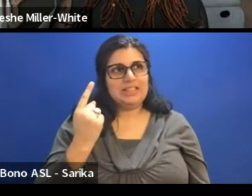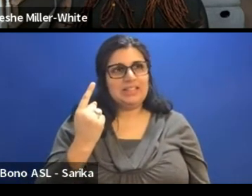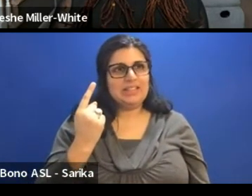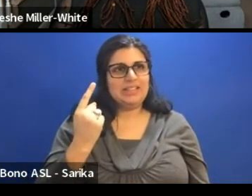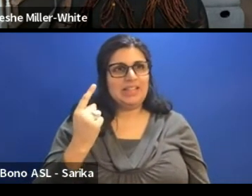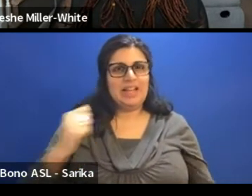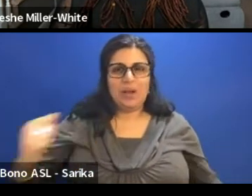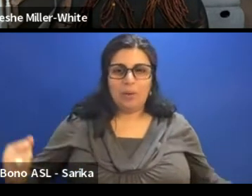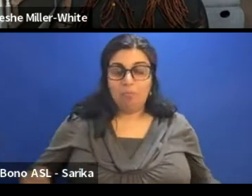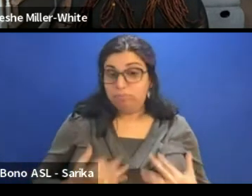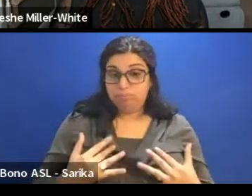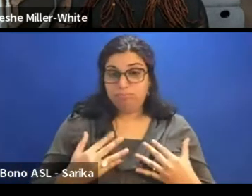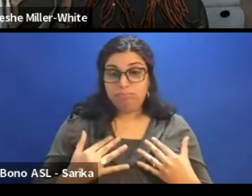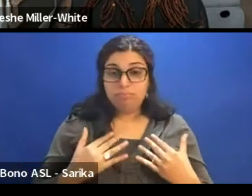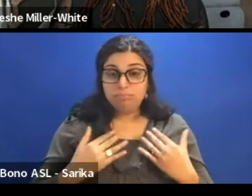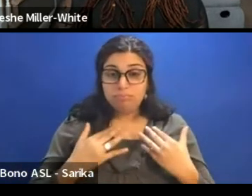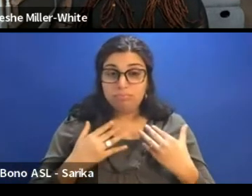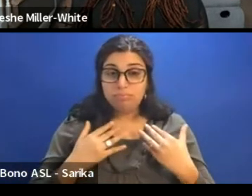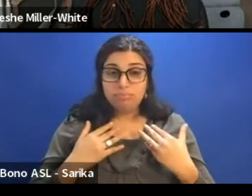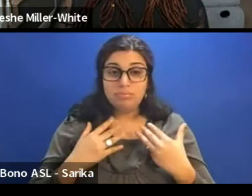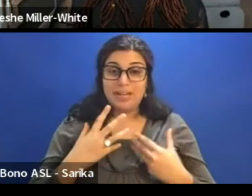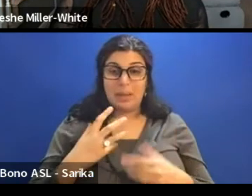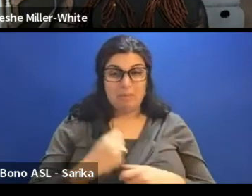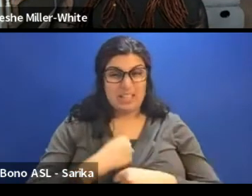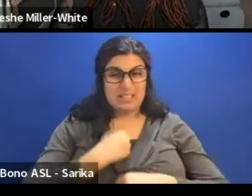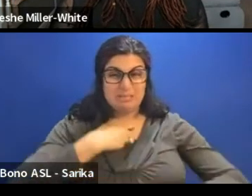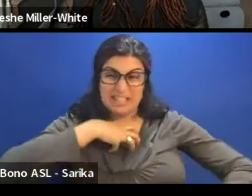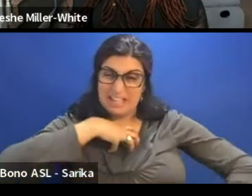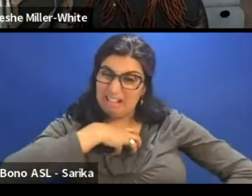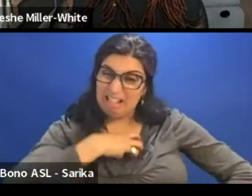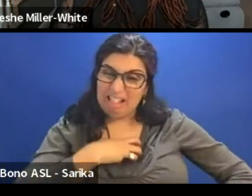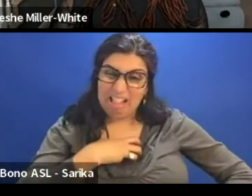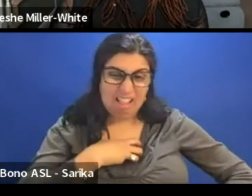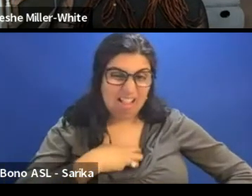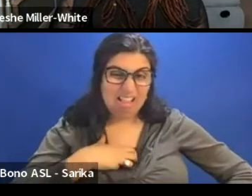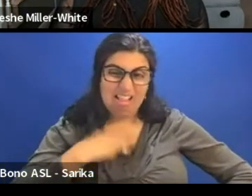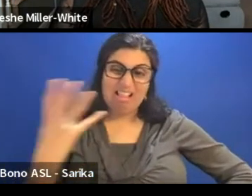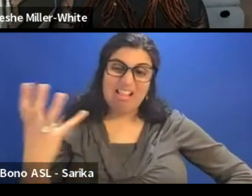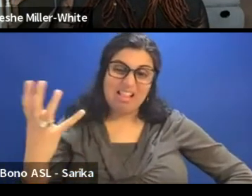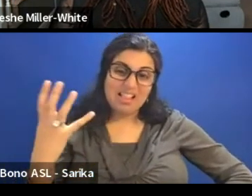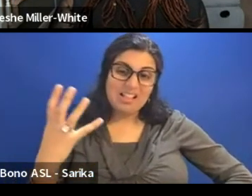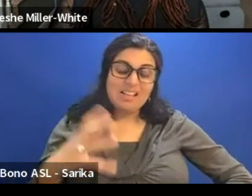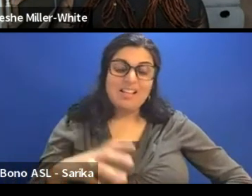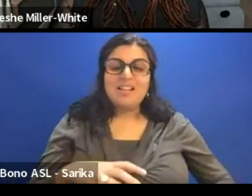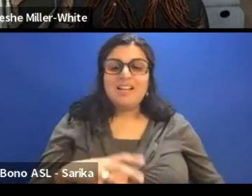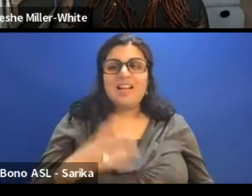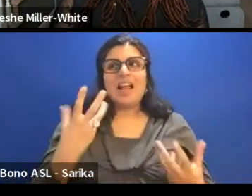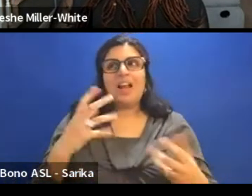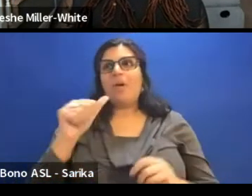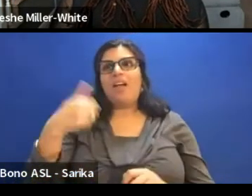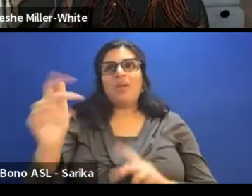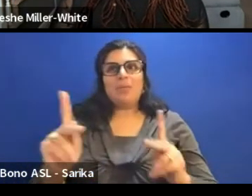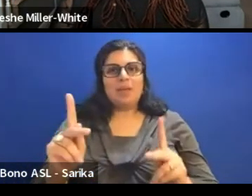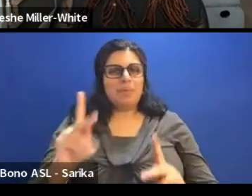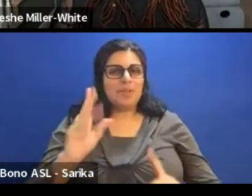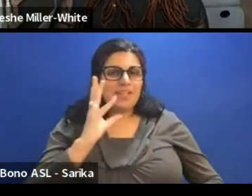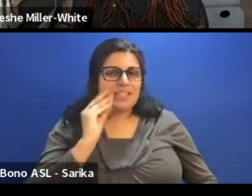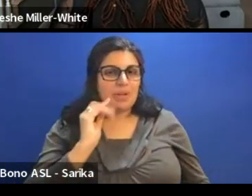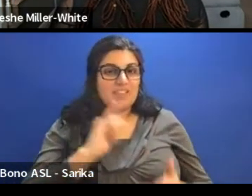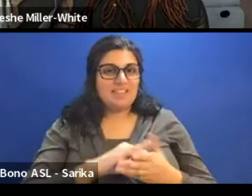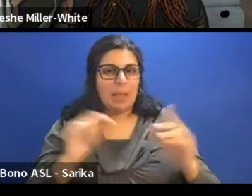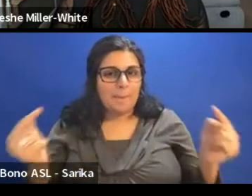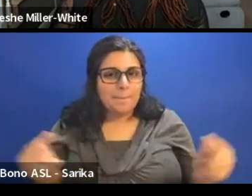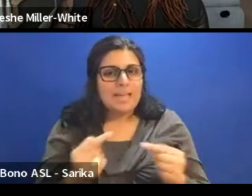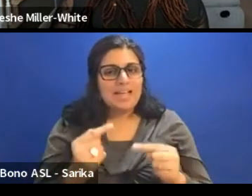up, and it makes me angry, and I don't want other people to go through that painful